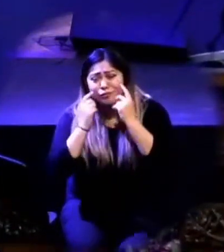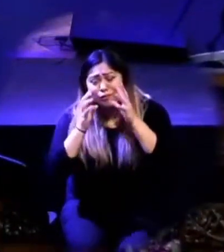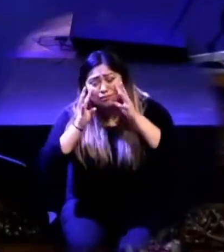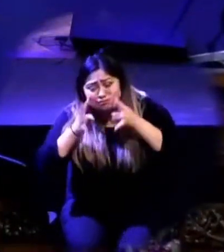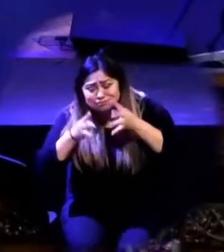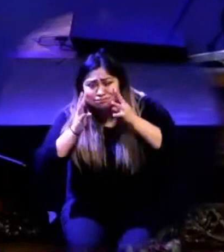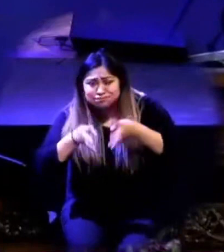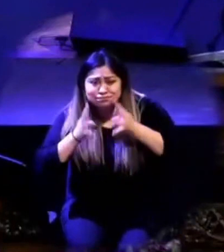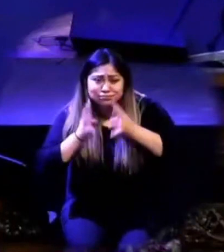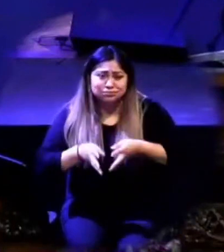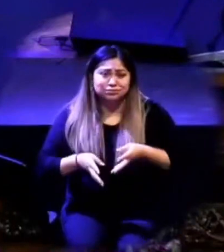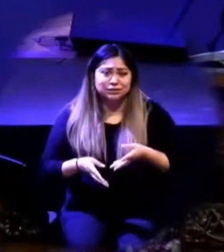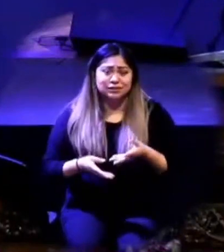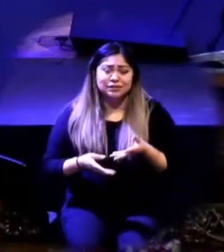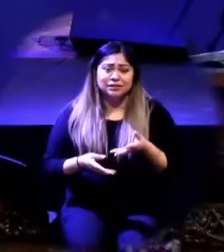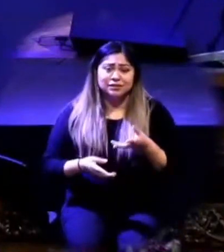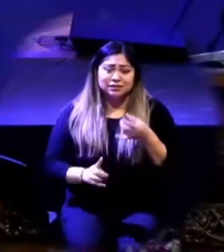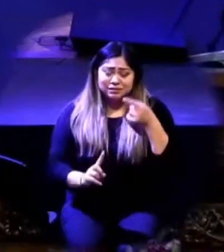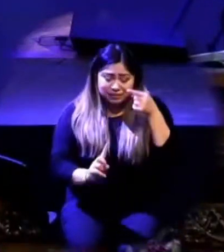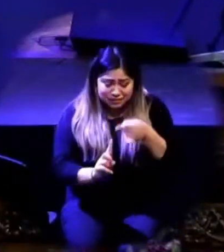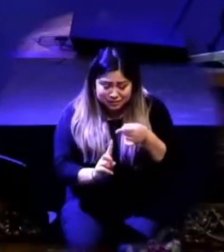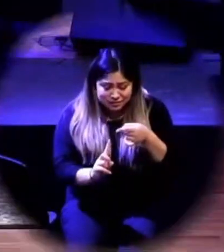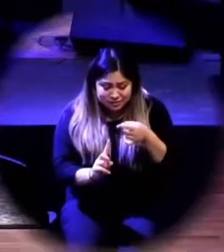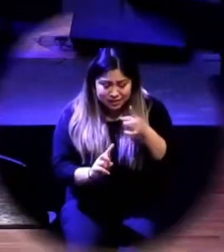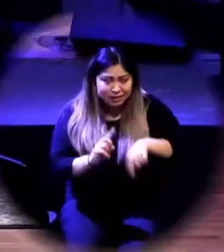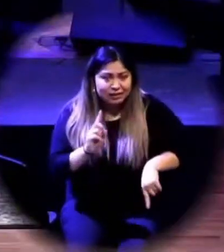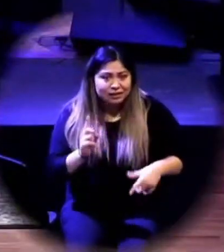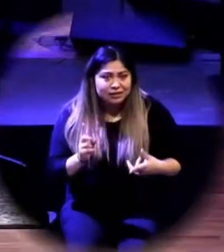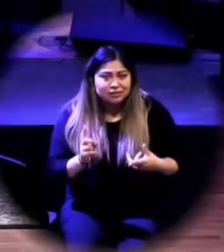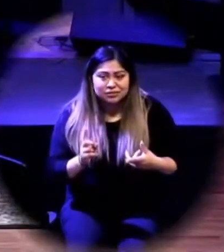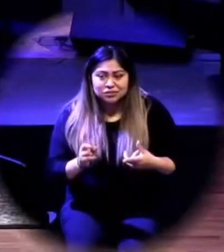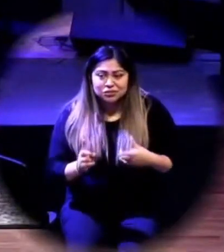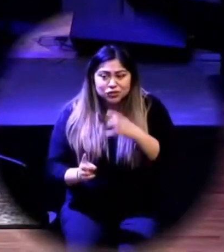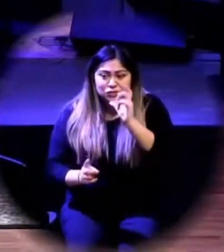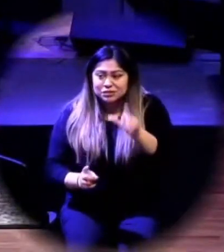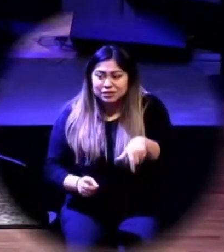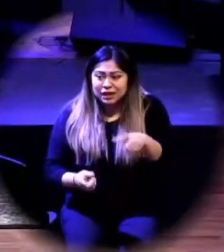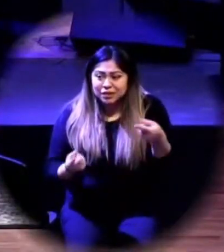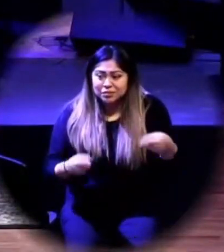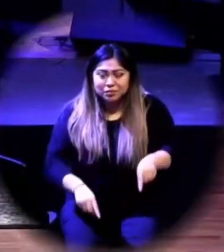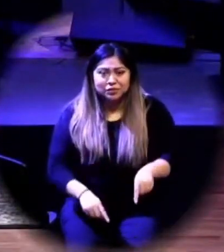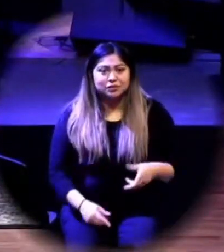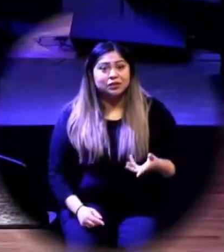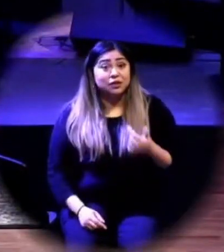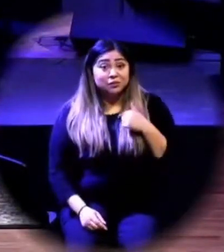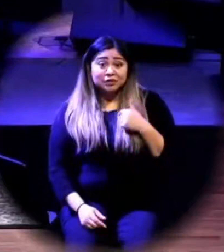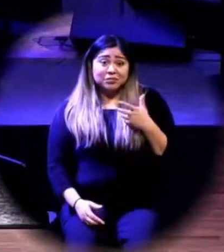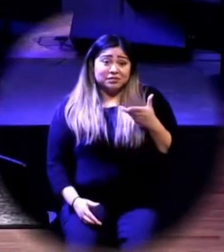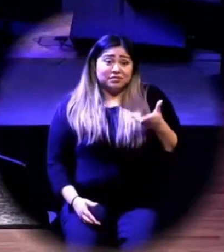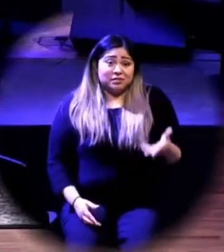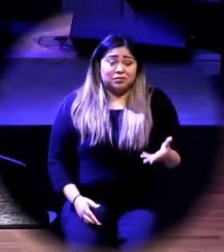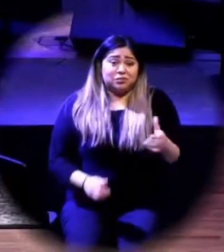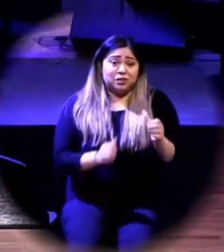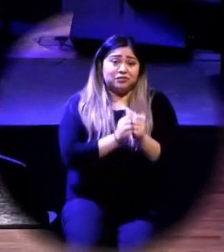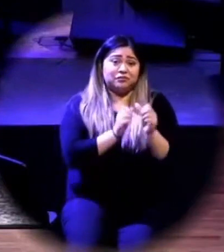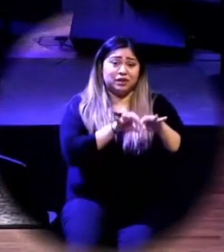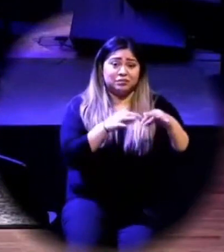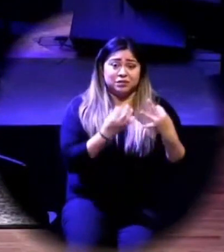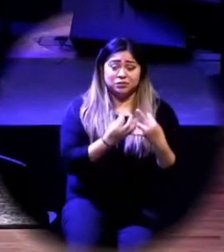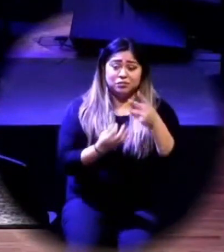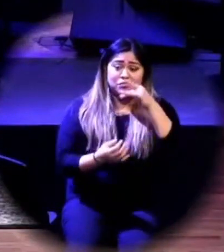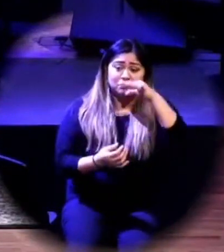not be." I can imagine it because I have been there with families when parents bury children, and